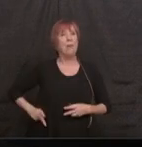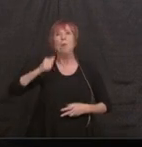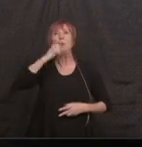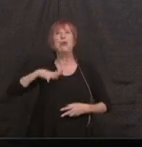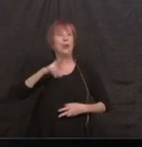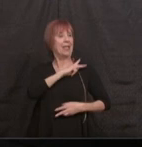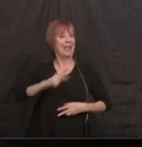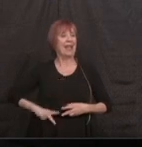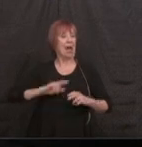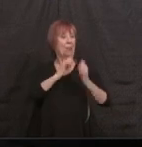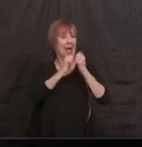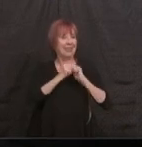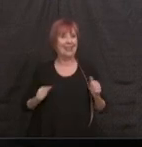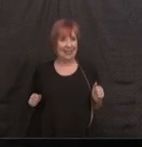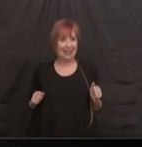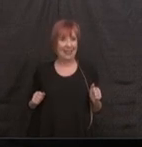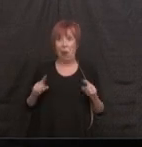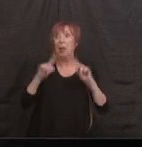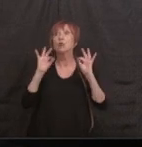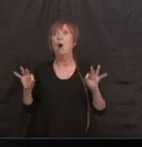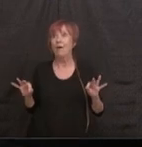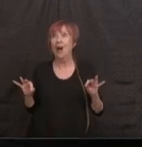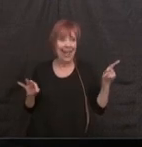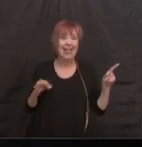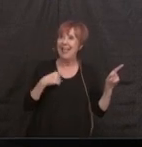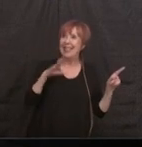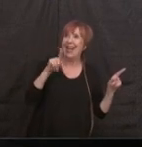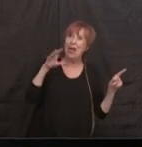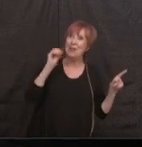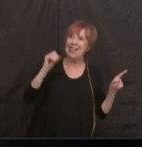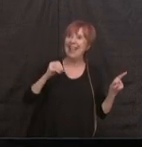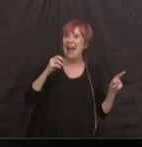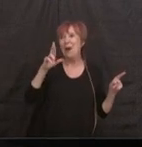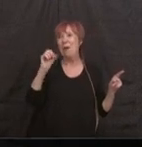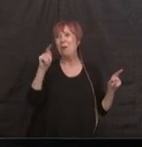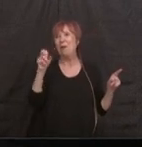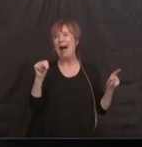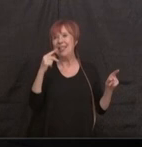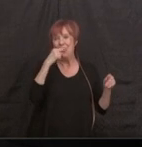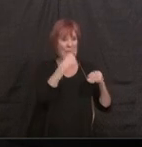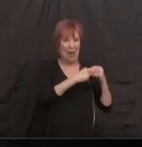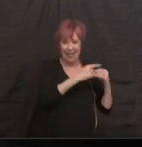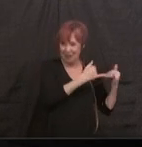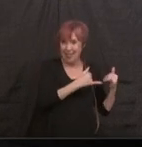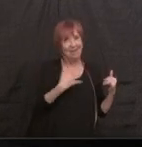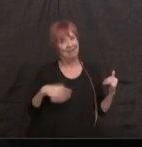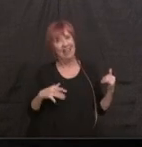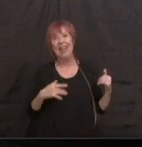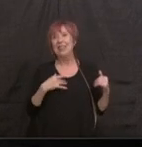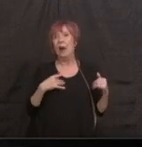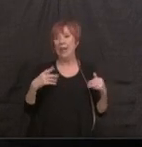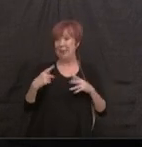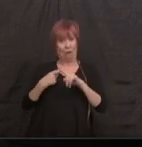it's actually 100% on Rotten Tomatoes right now, which is phenomenal for us. So that's a show that is coming out of Mexico that we're airing all